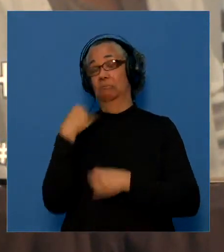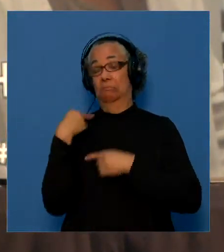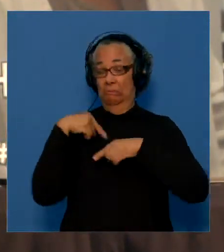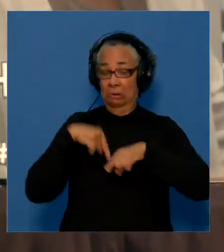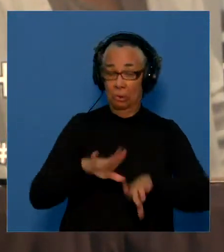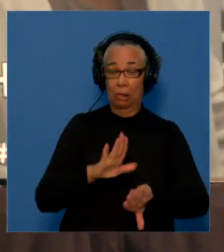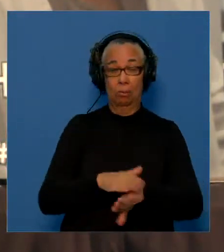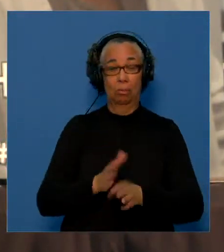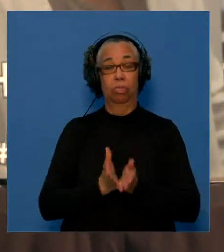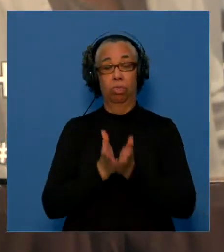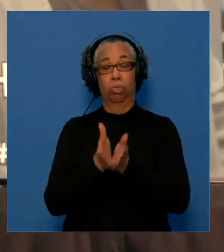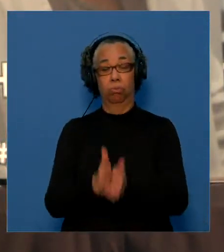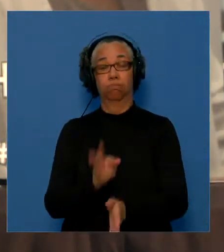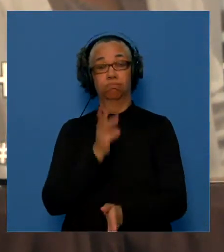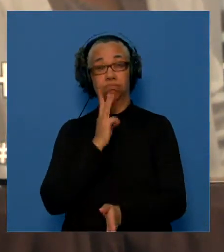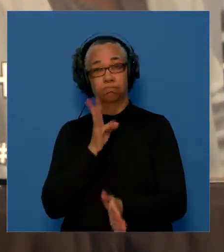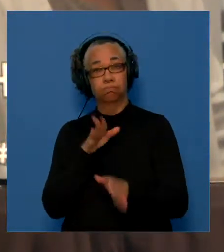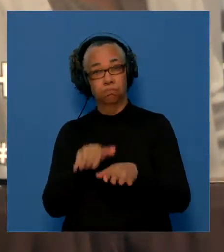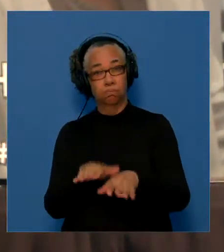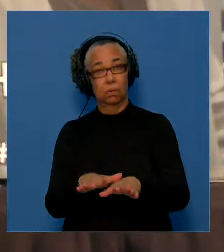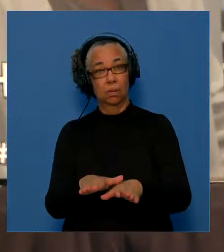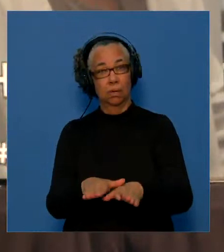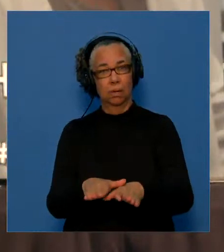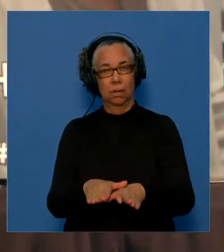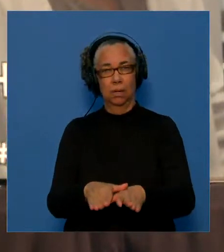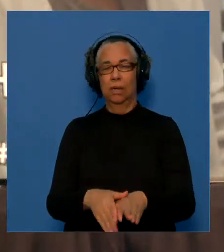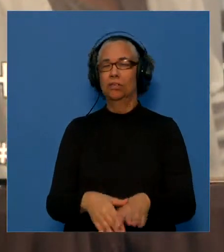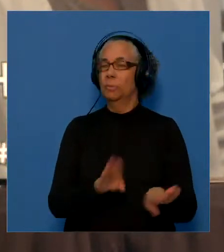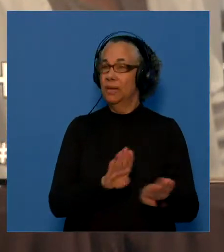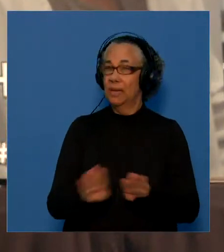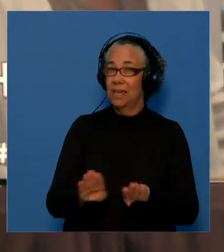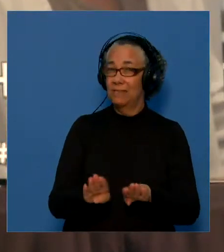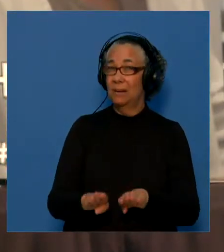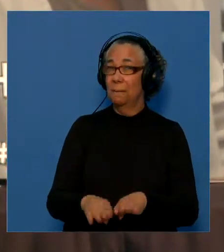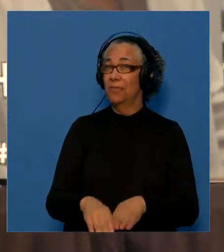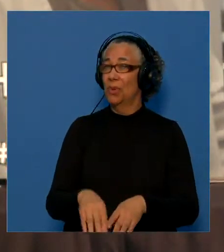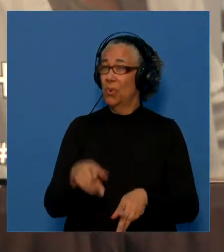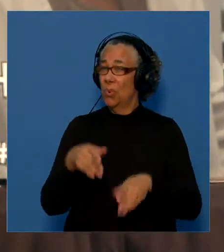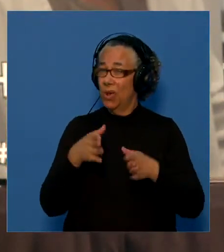to always act in a manner which puts everyone's safety first.